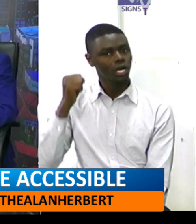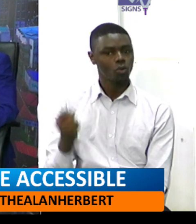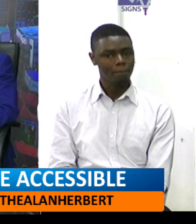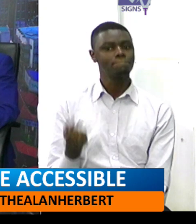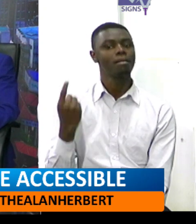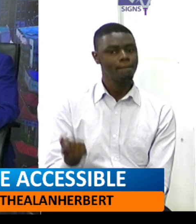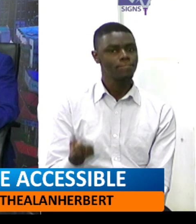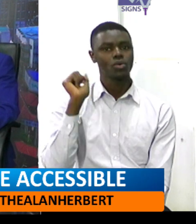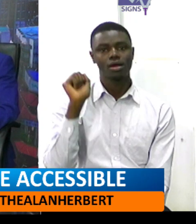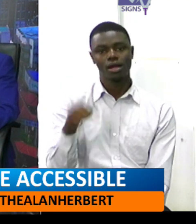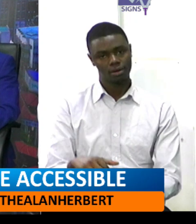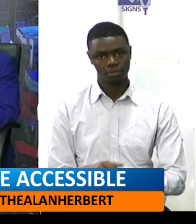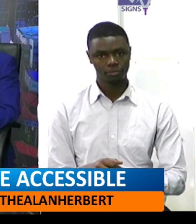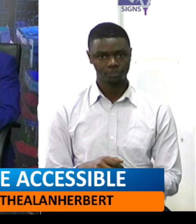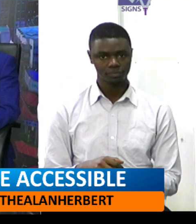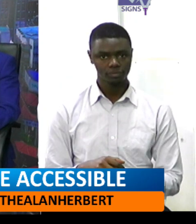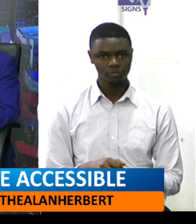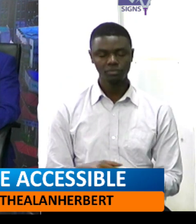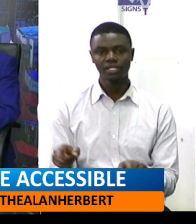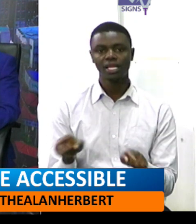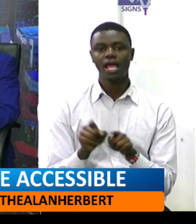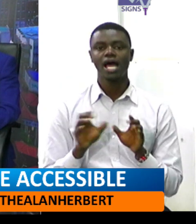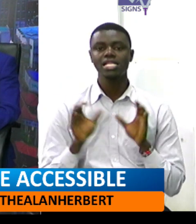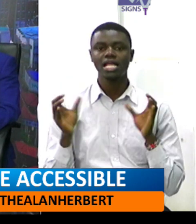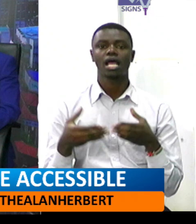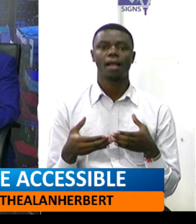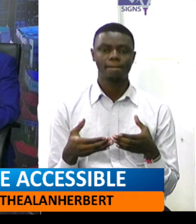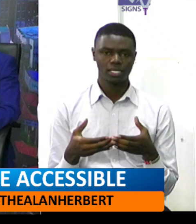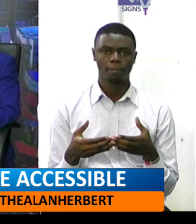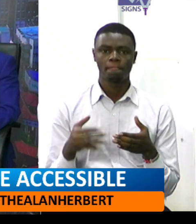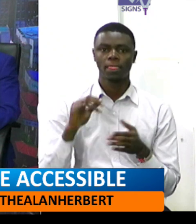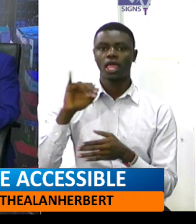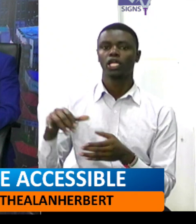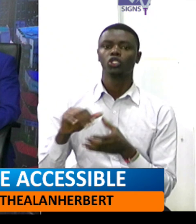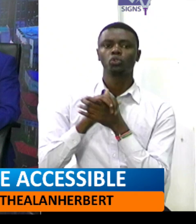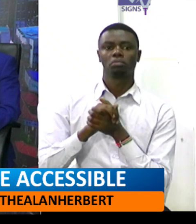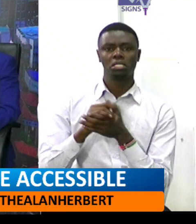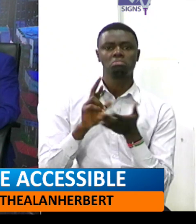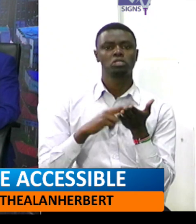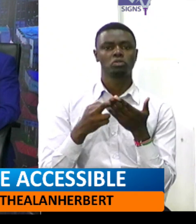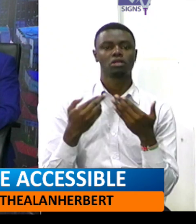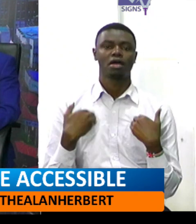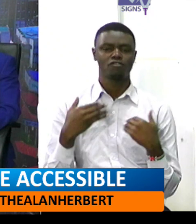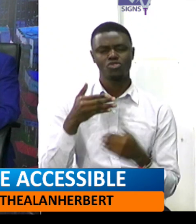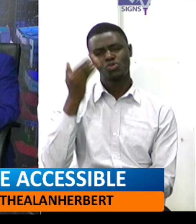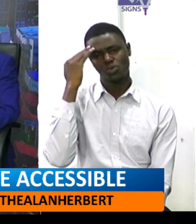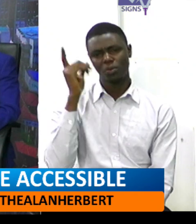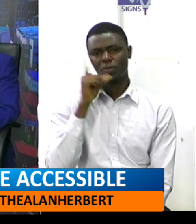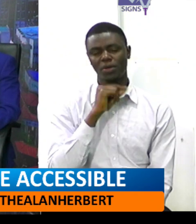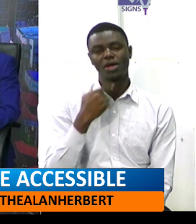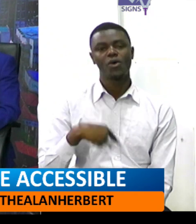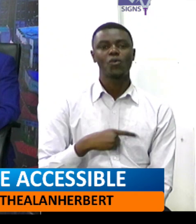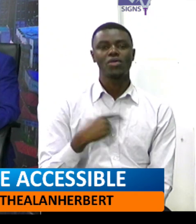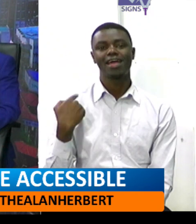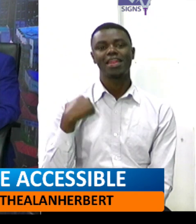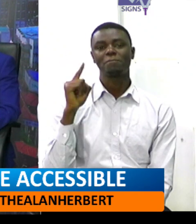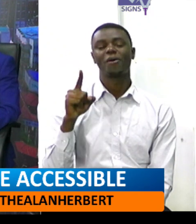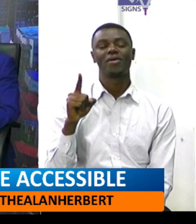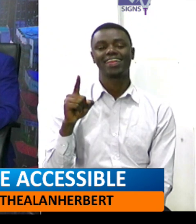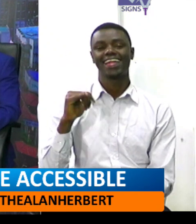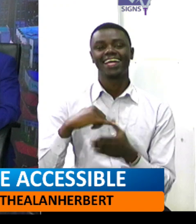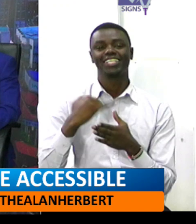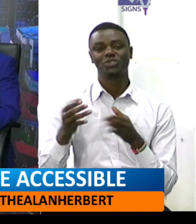demographic. So, and as a company, of course, Jubilee is well resourced. I mean, of course, you know that we are the #1 insurance company in this